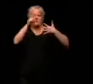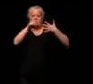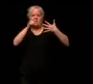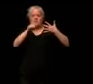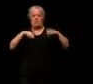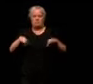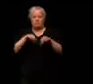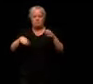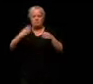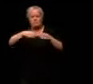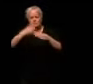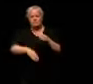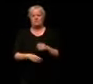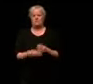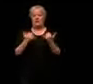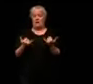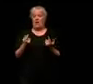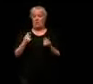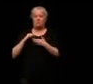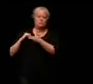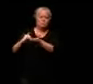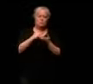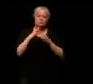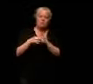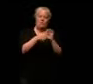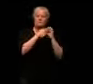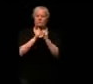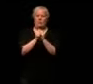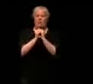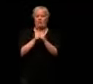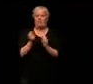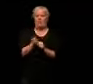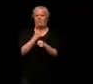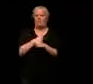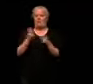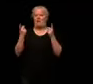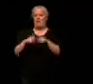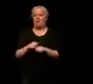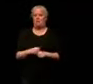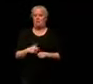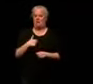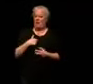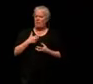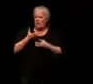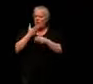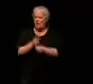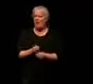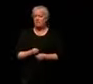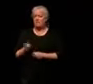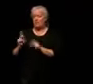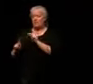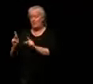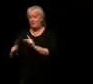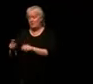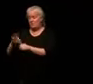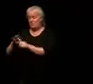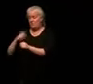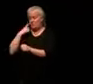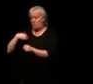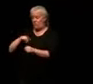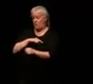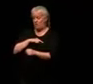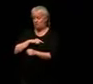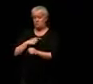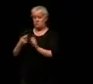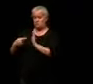join together to make it happen. I'm confident New Yorkers has given us a destination. Now we must show that the path